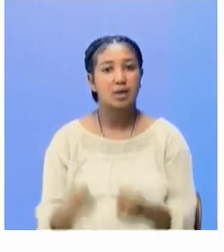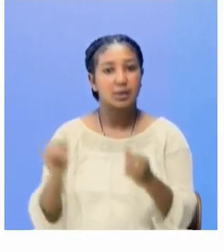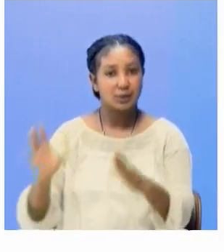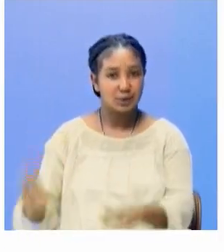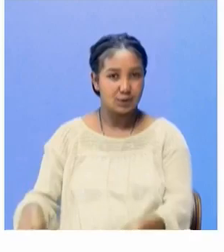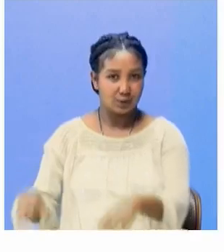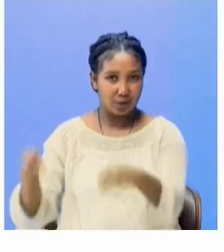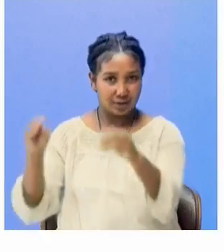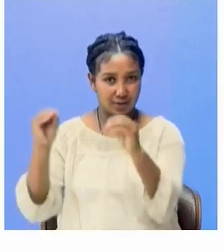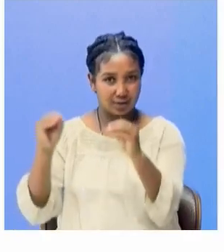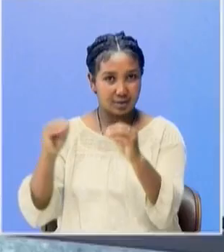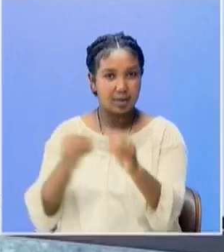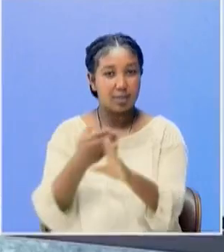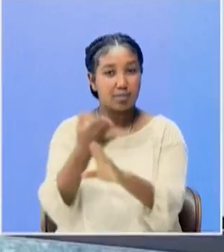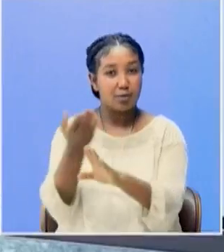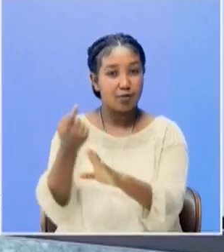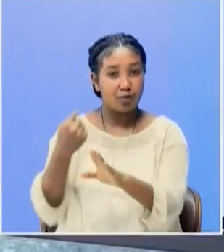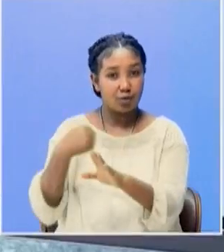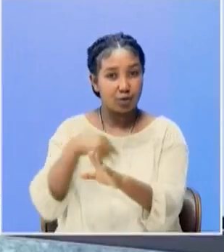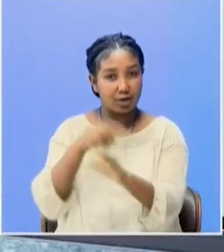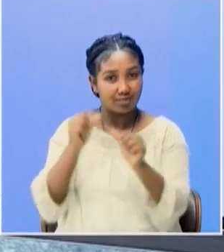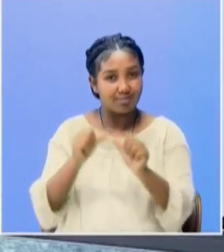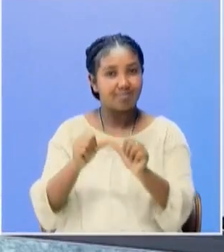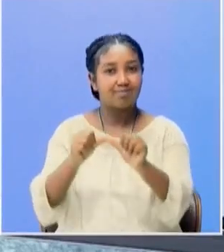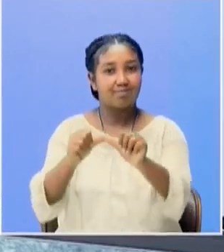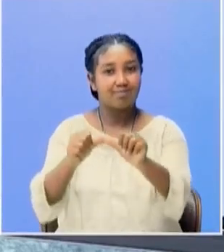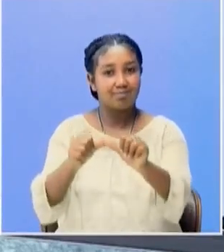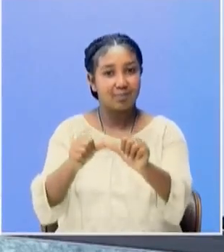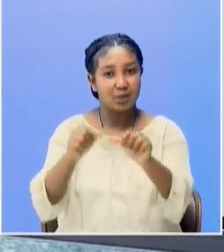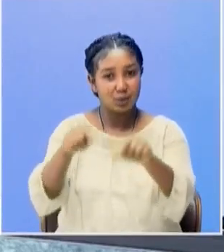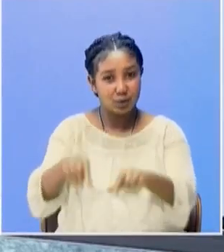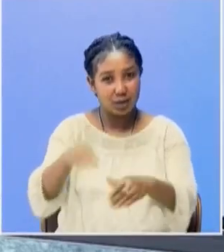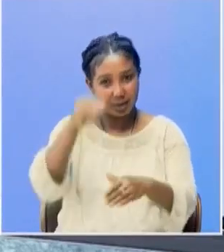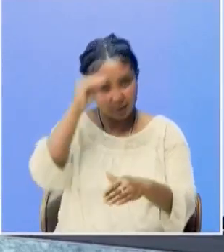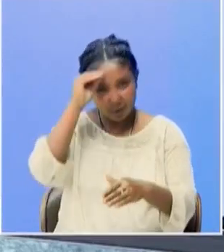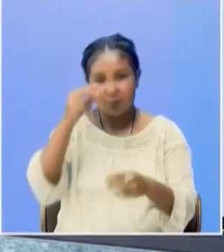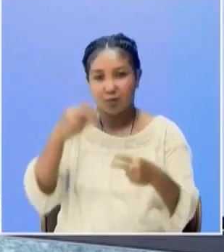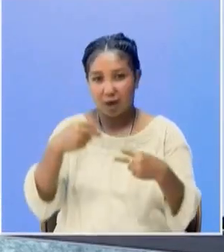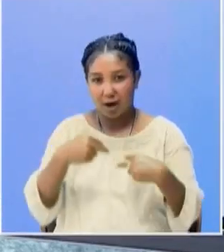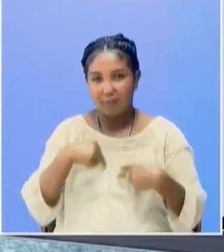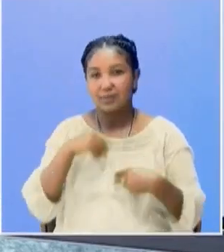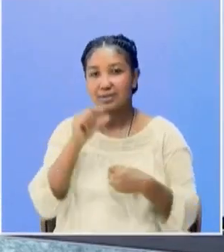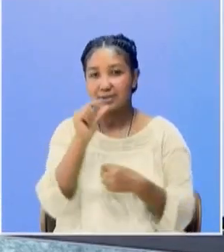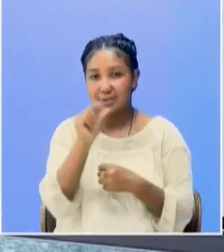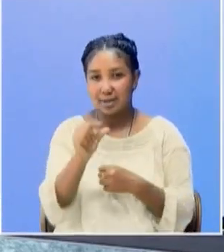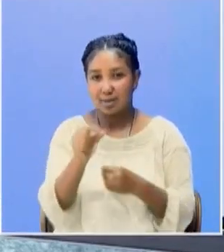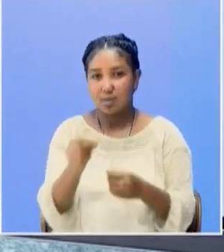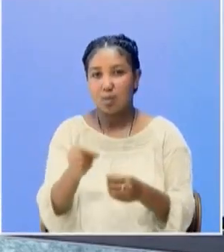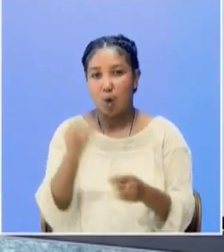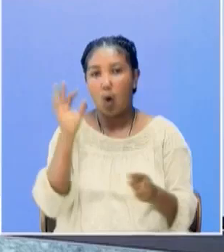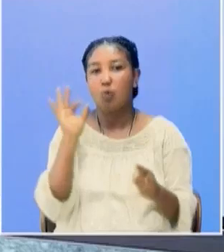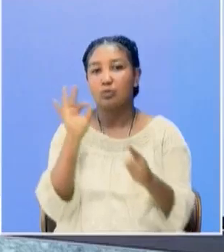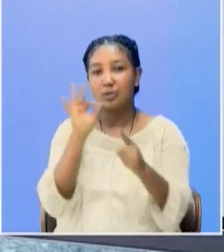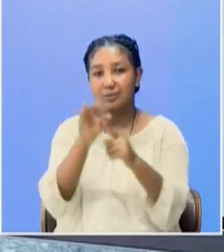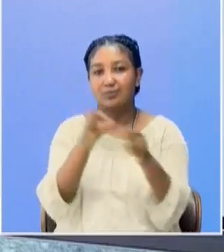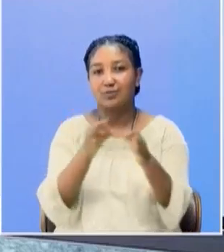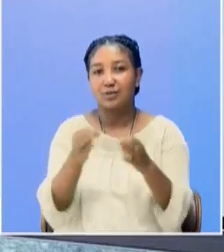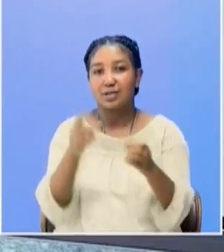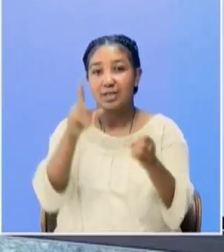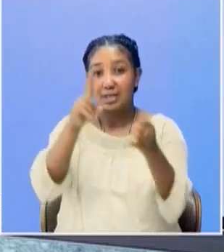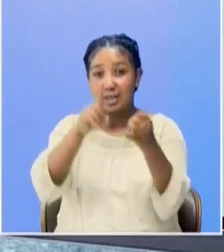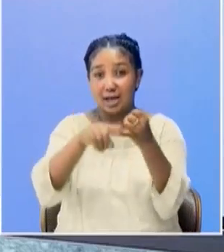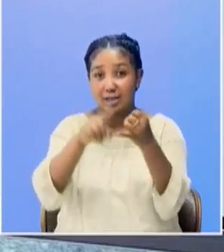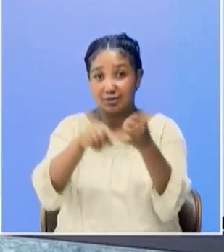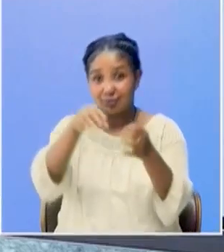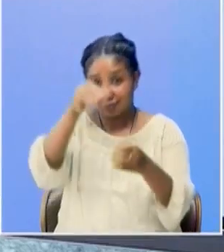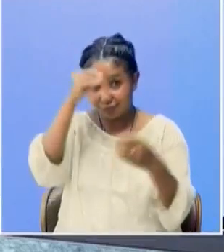Students, before we proceed our today's lesson, it's better if we have some objectives. At the end of